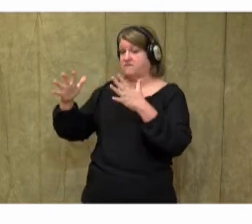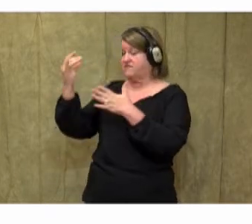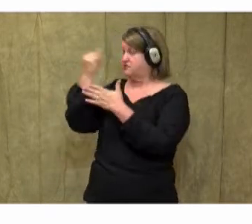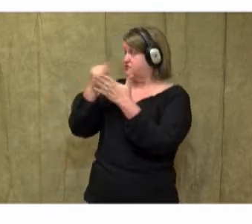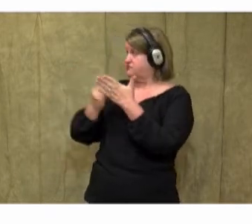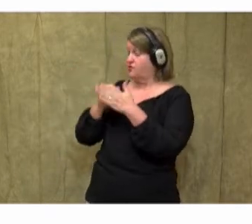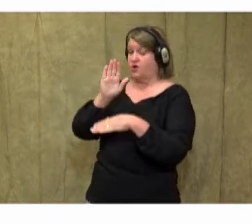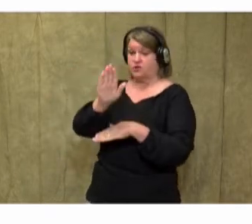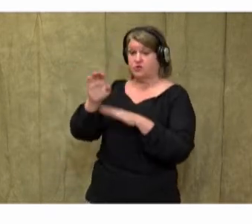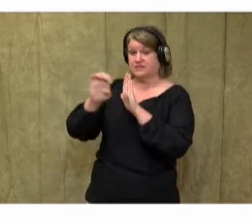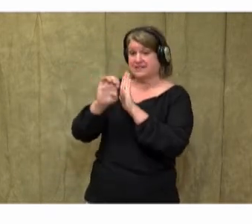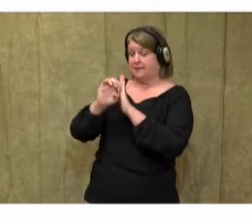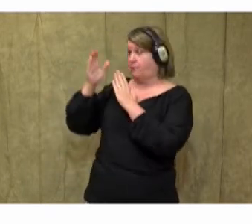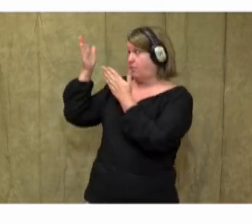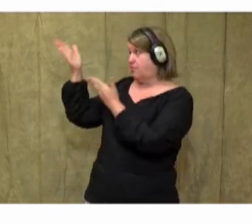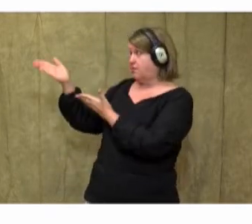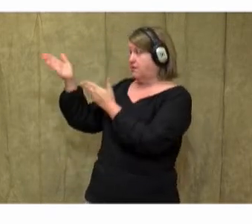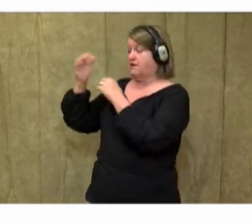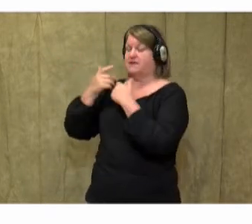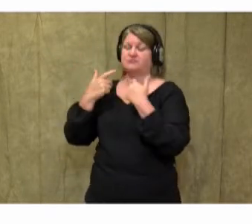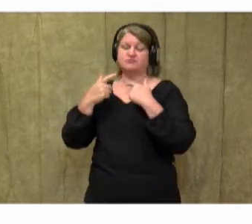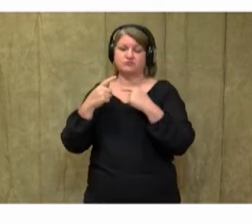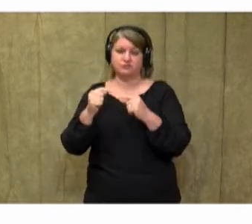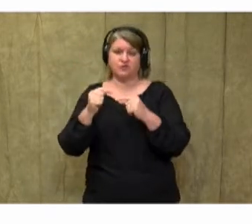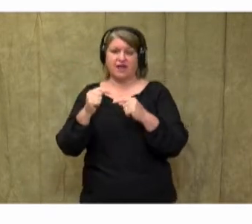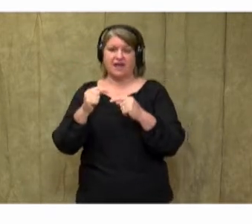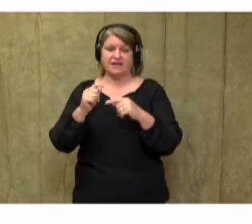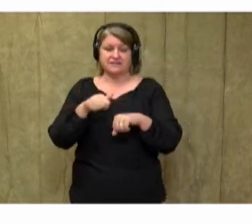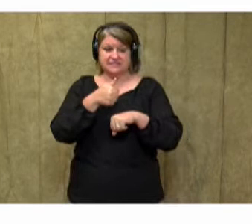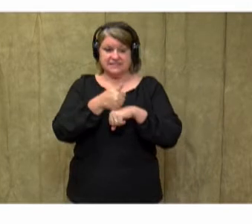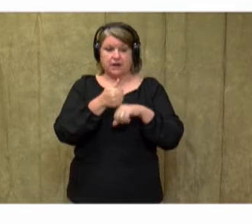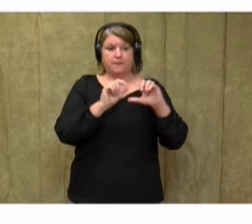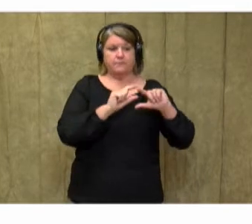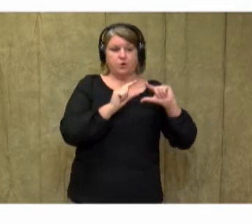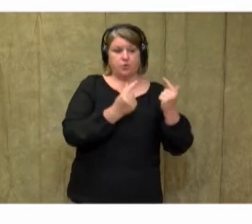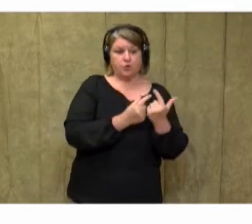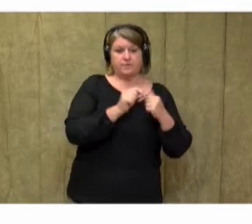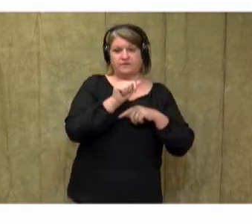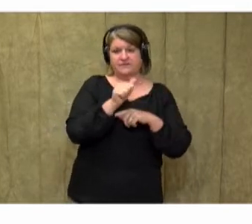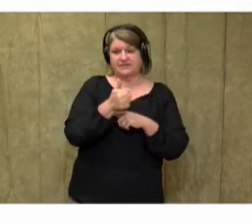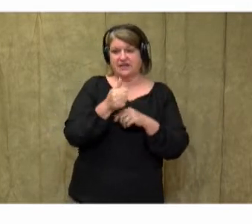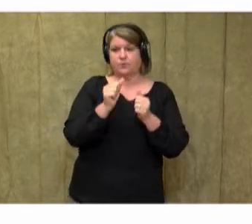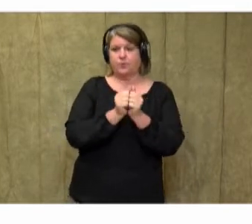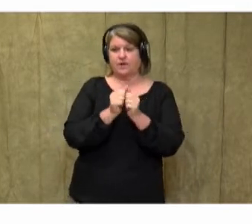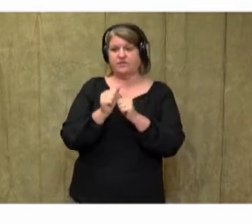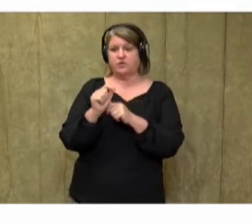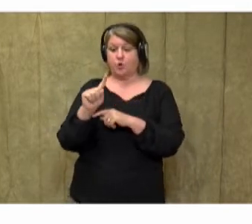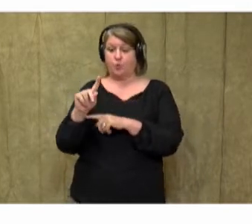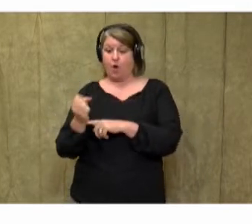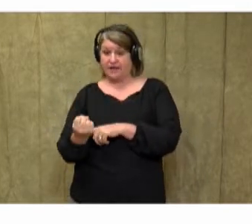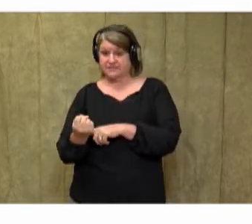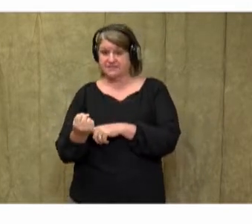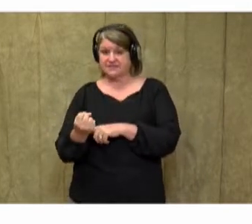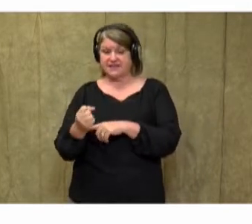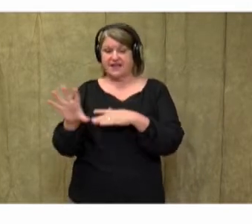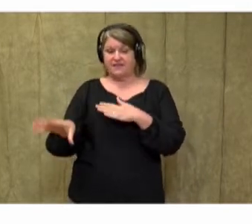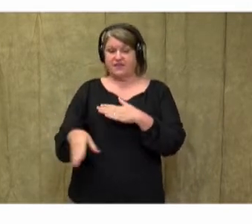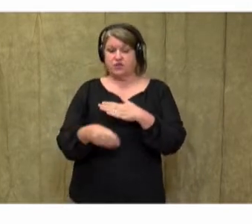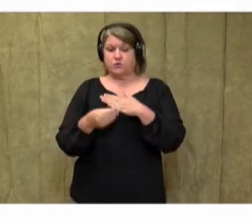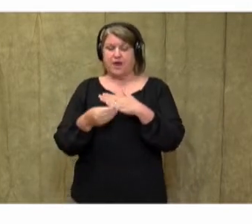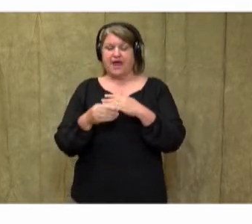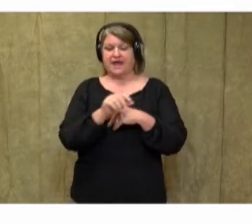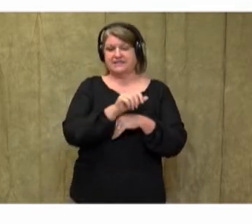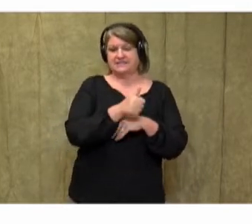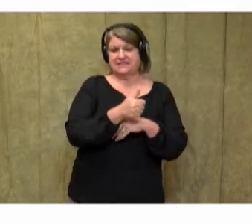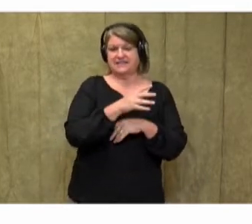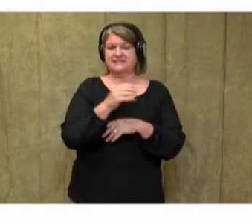example. So try to make a group of 10 with your 1s, and then you add your 10s and your 1s